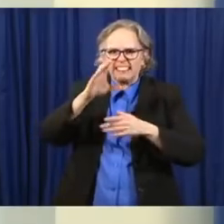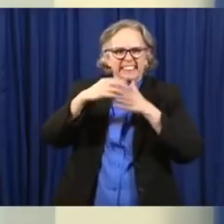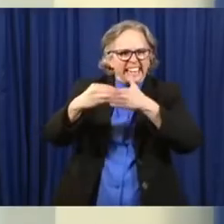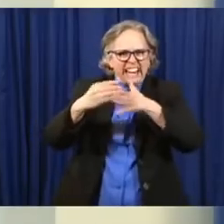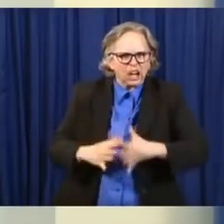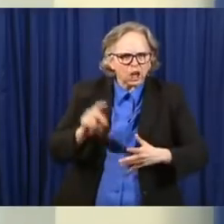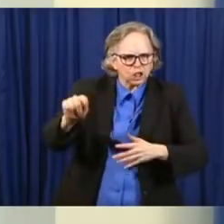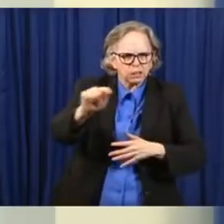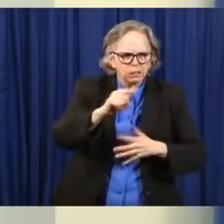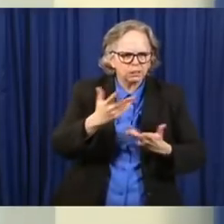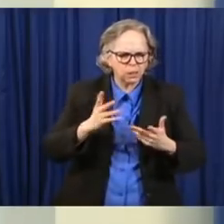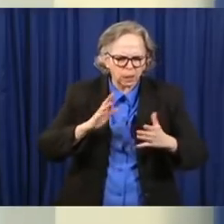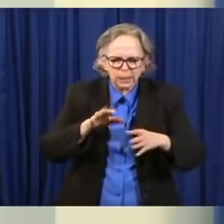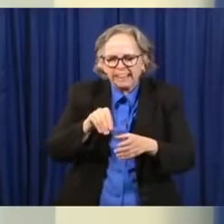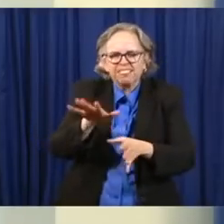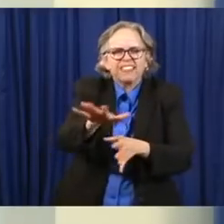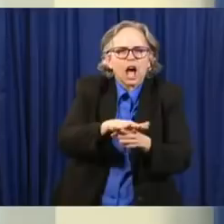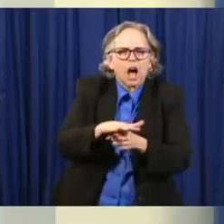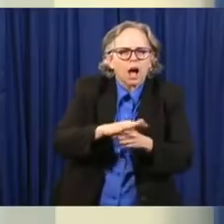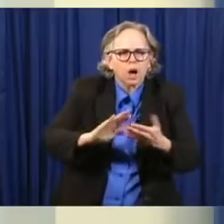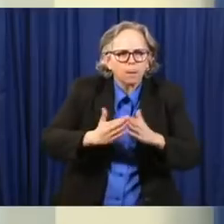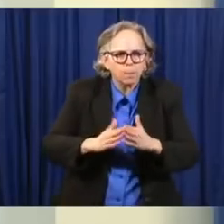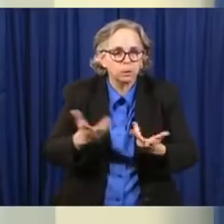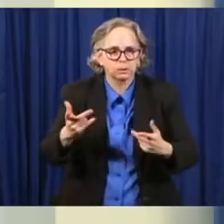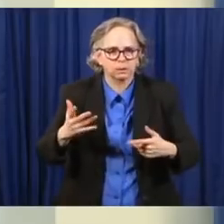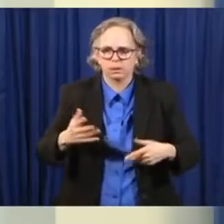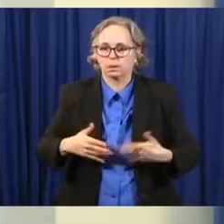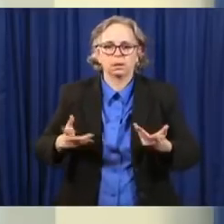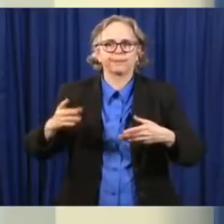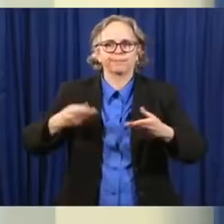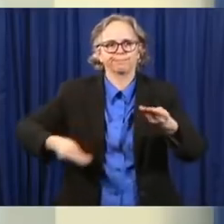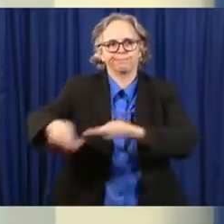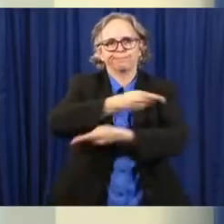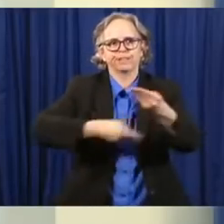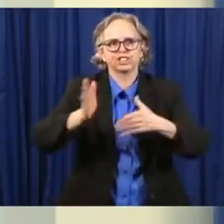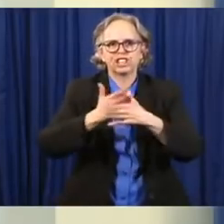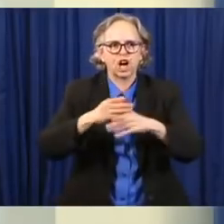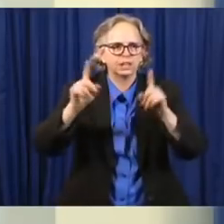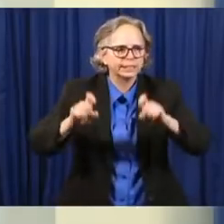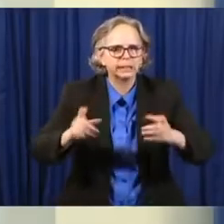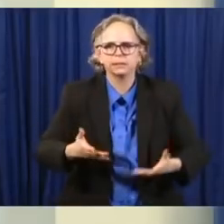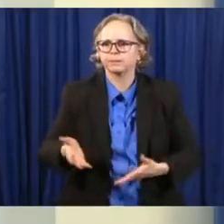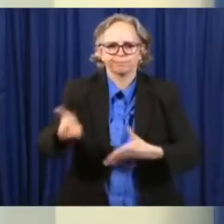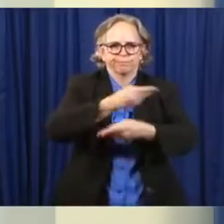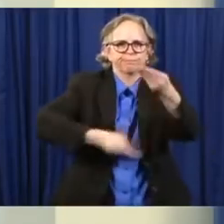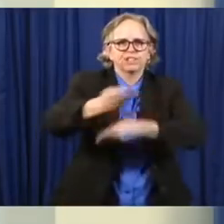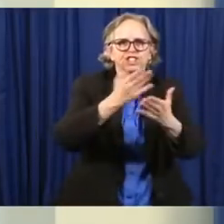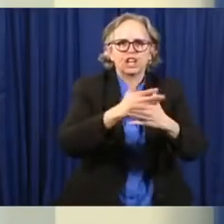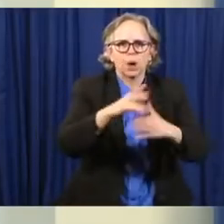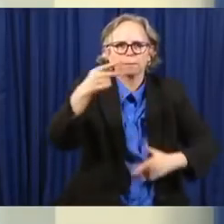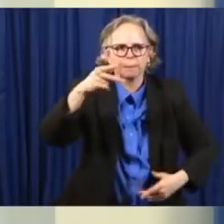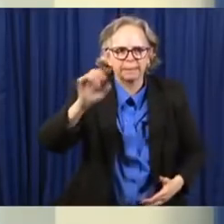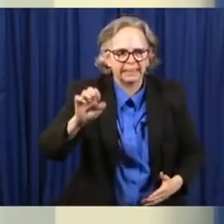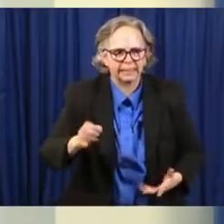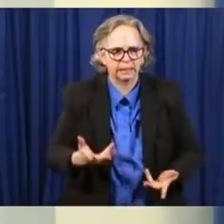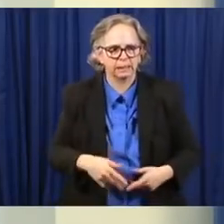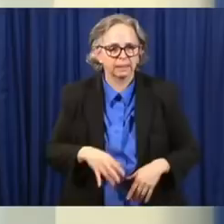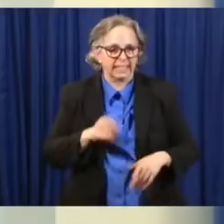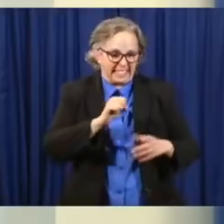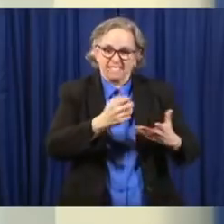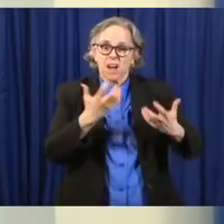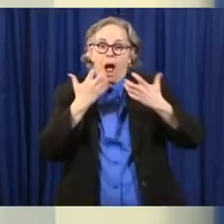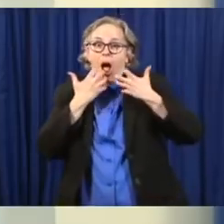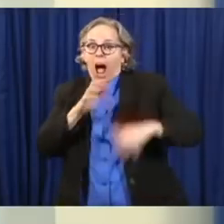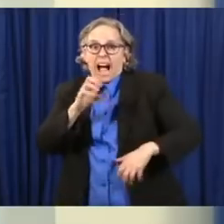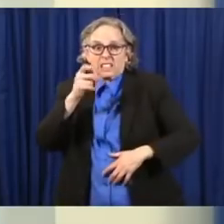level, they're all sharing testing. They're going to share PPE. When there's a hot spot, people can deploy in that region